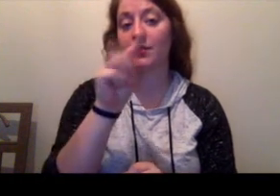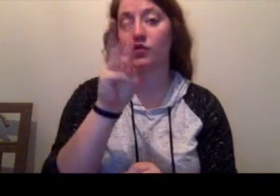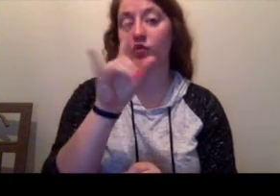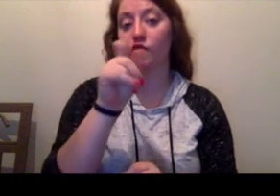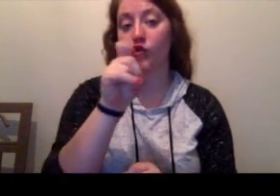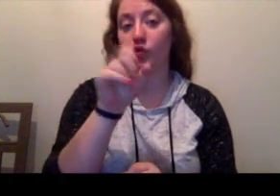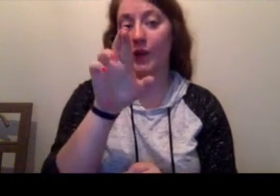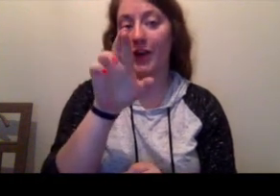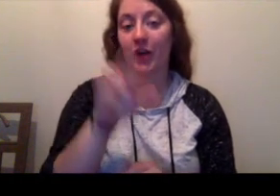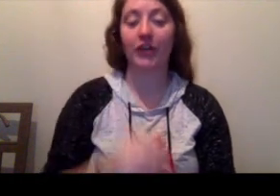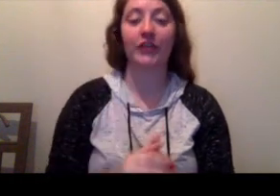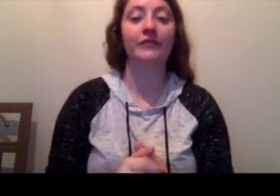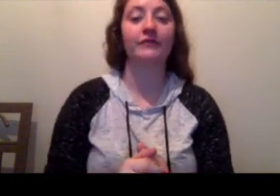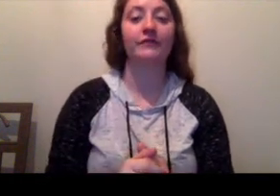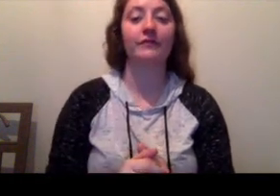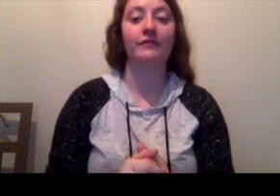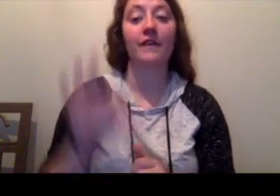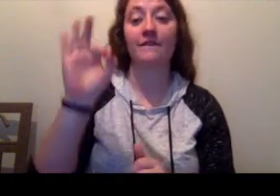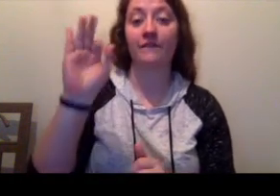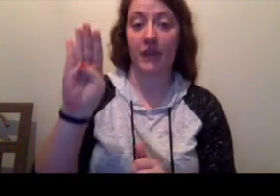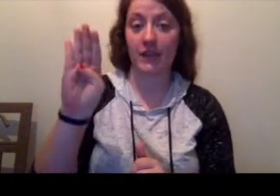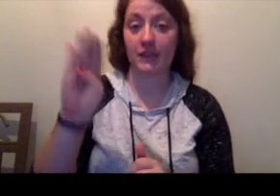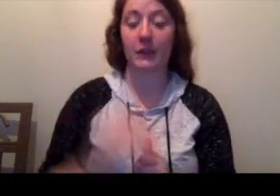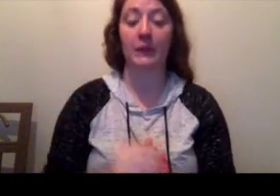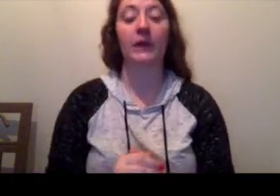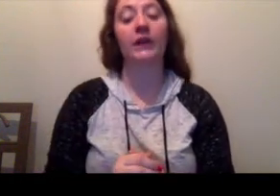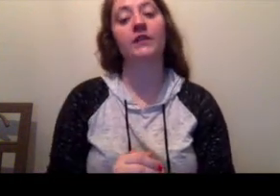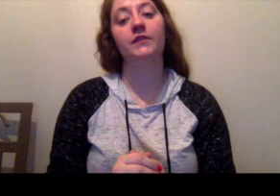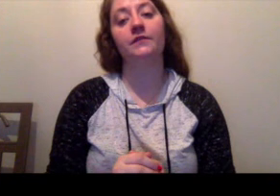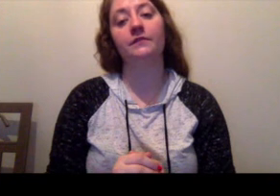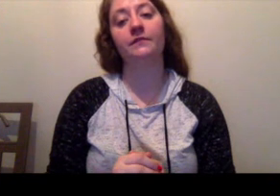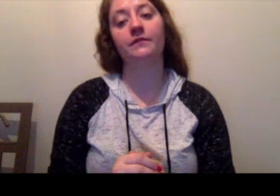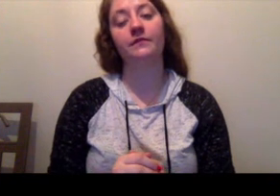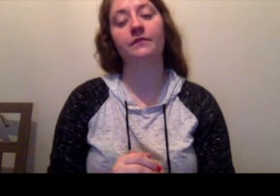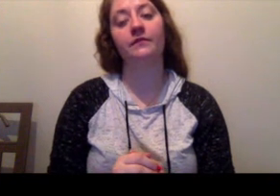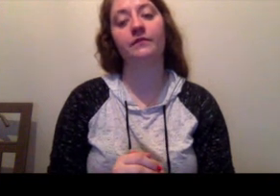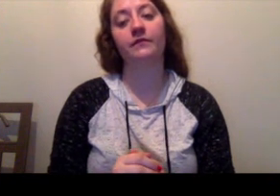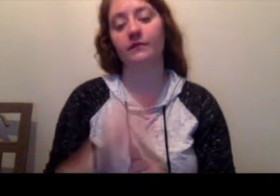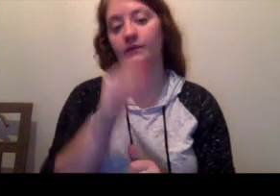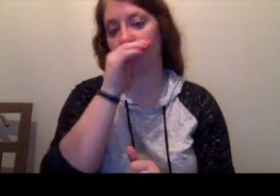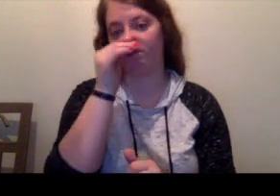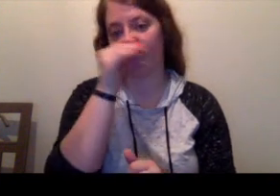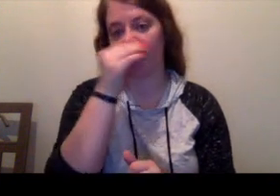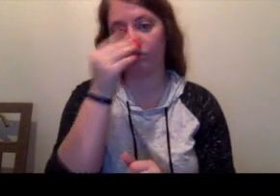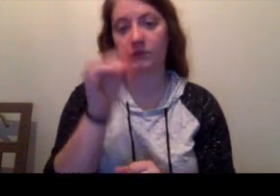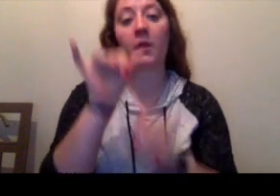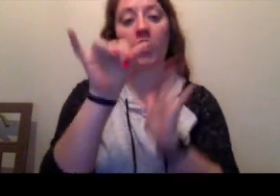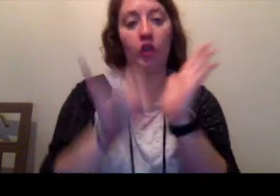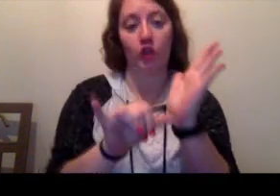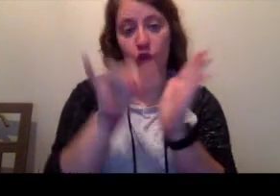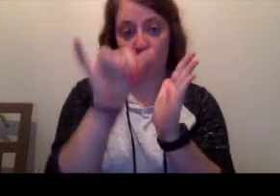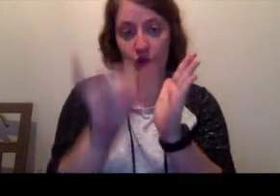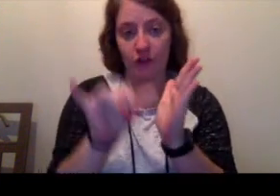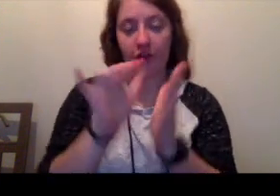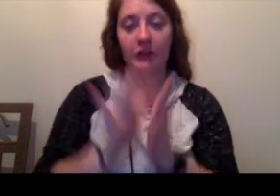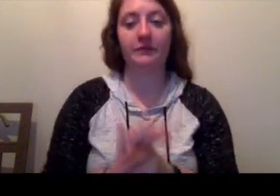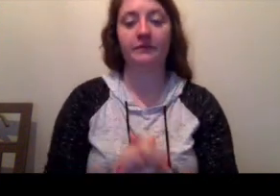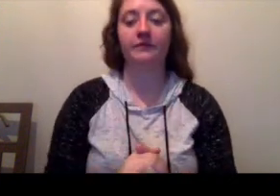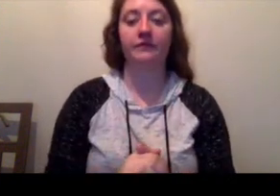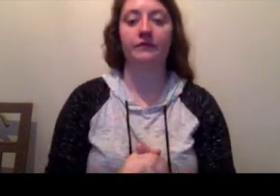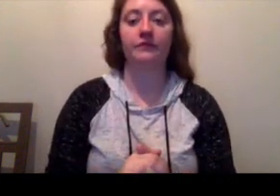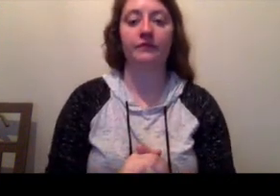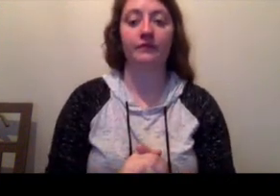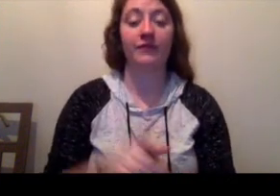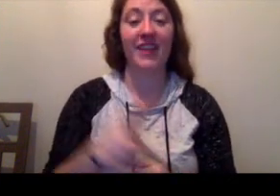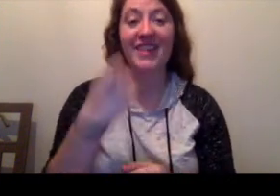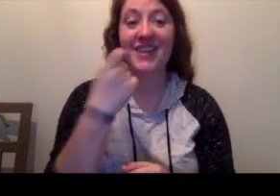Twitter. I'm on Facebook all day. I go on YouTube. And this is